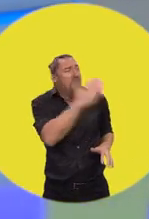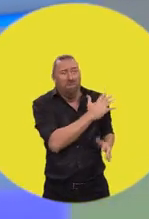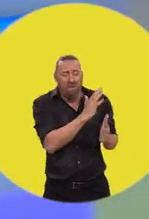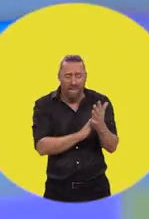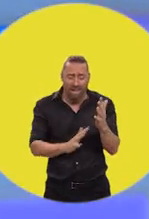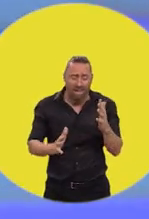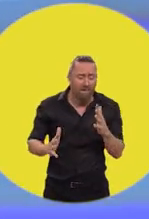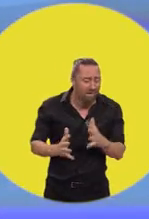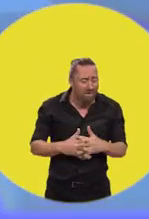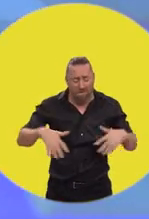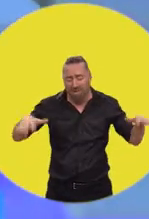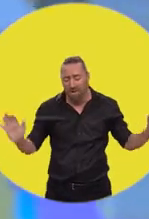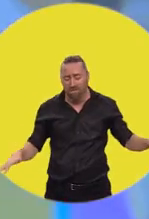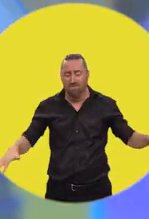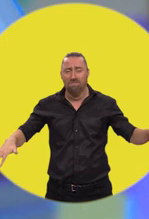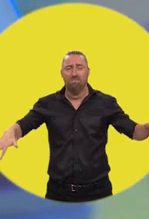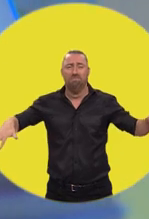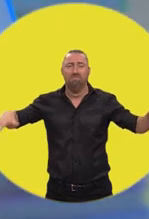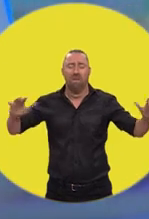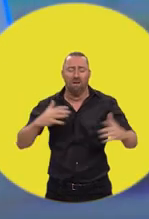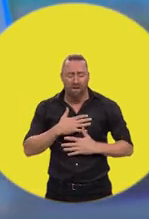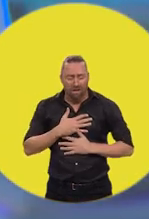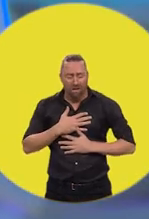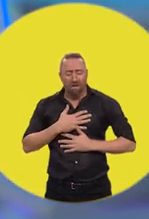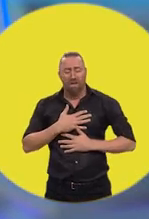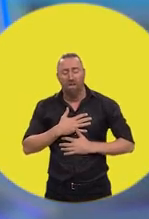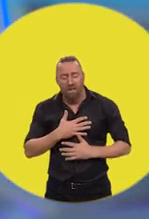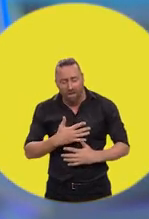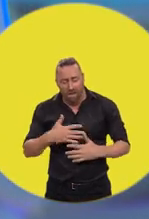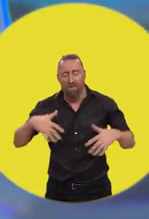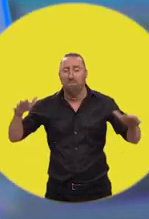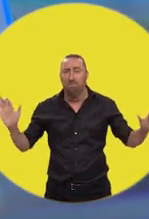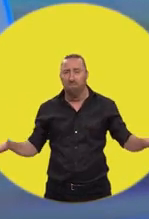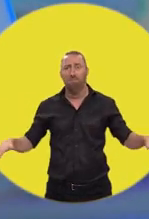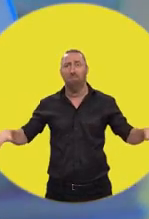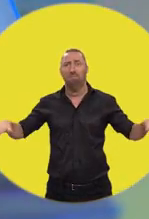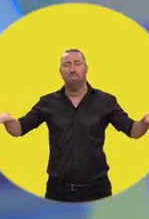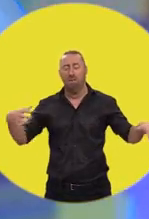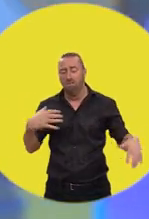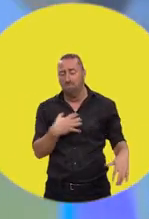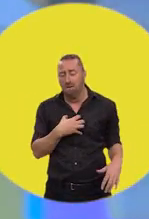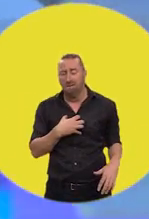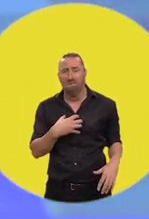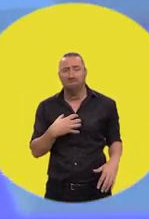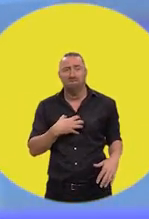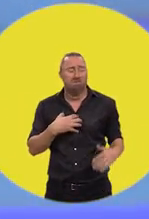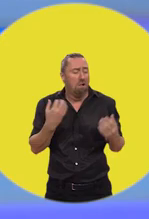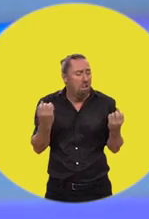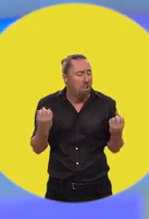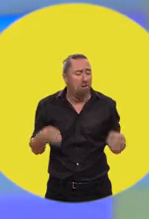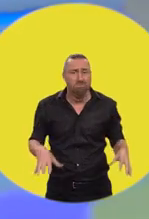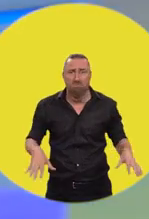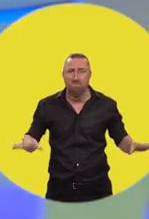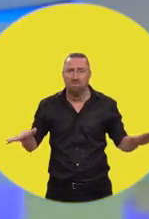Pippa's chest heaved as she reeled through the gloom, frightened and lost, and more hungry than she